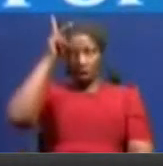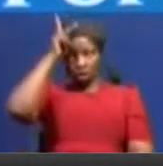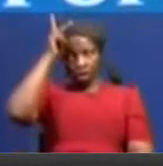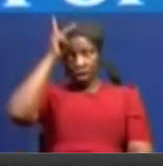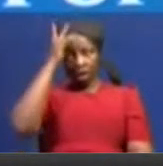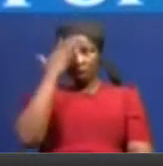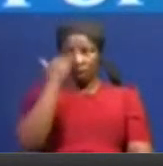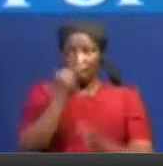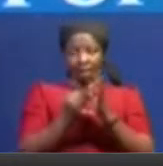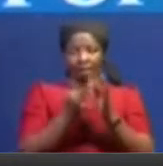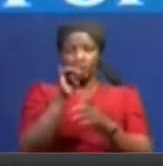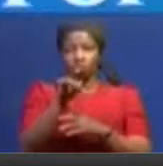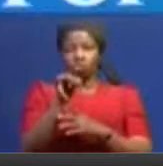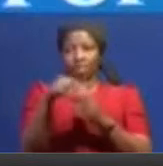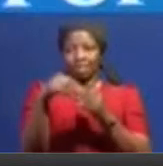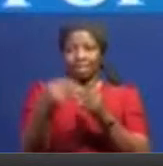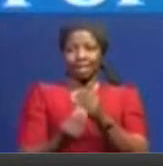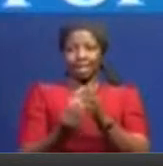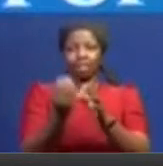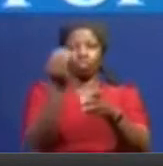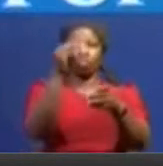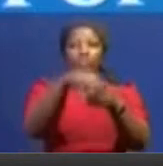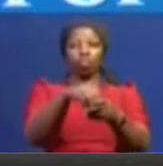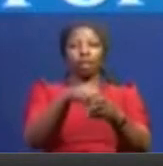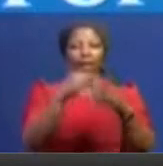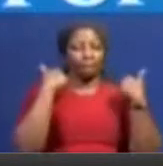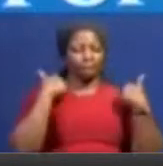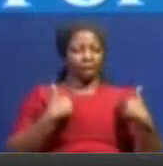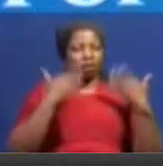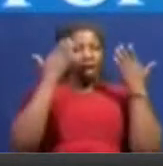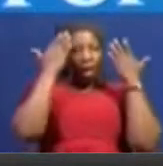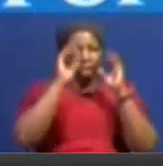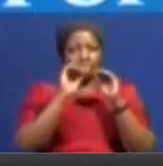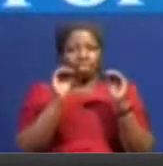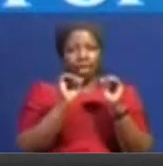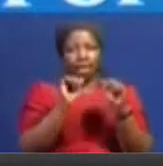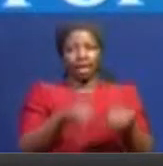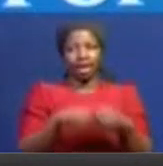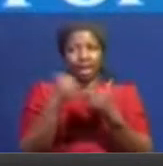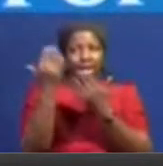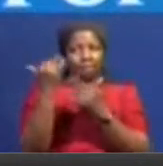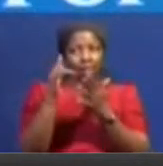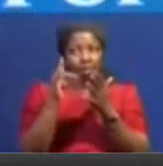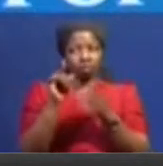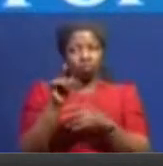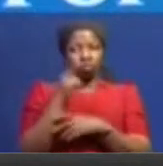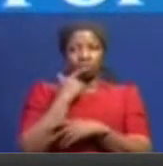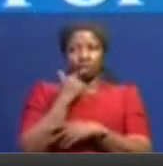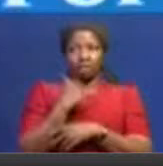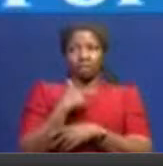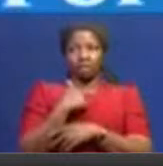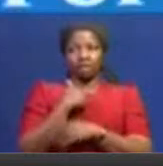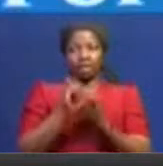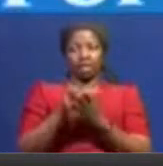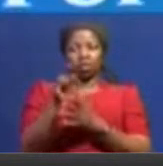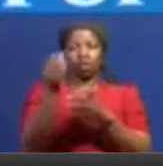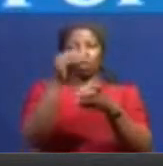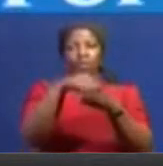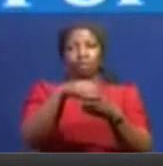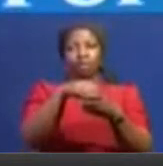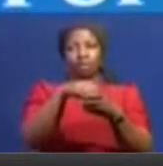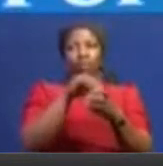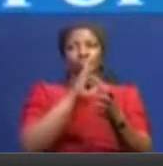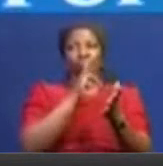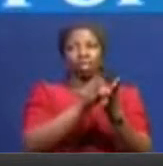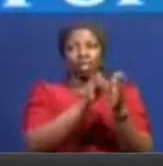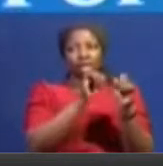if you deposit a check and I don't know about it, I would expect you to tell me you are depositing so that I also ensure if it's moving money from another